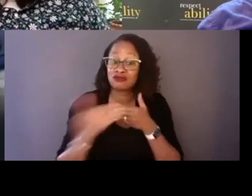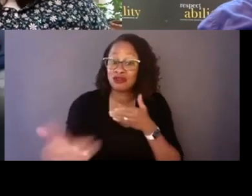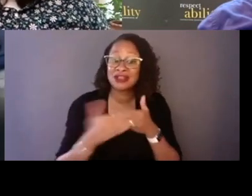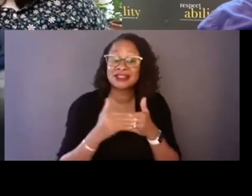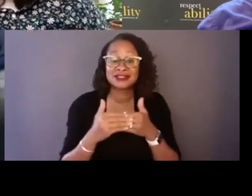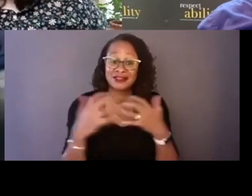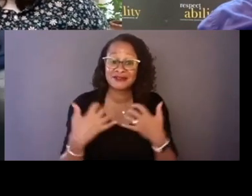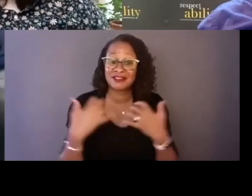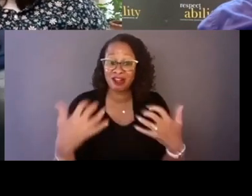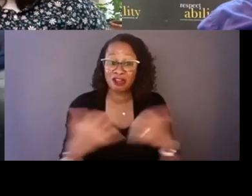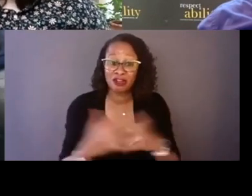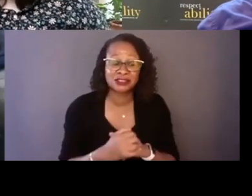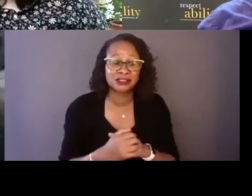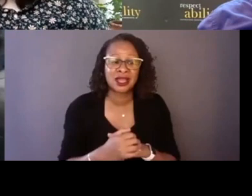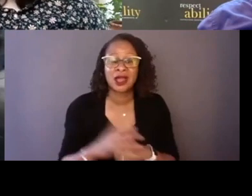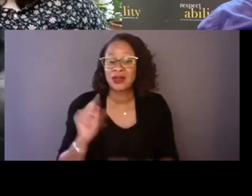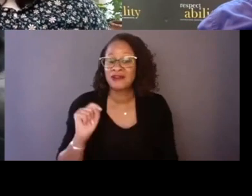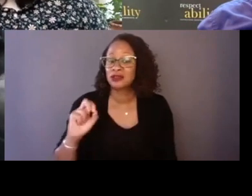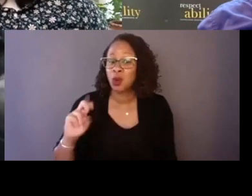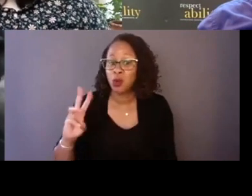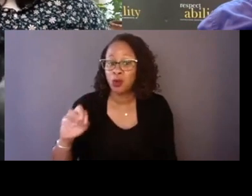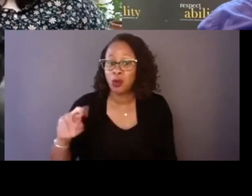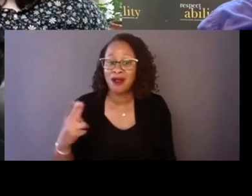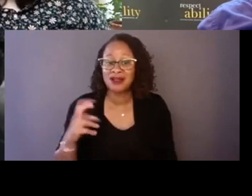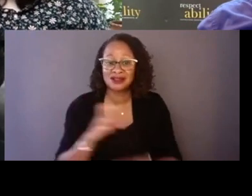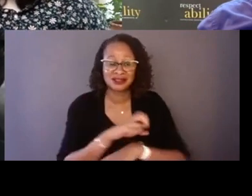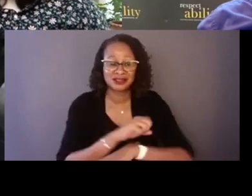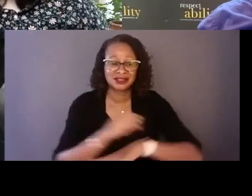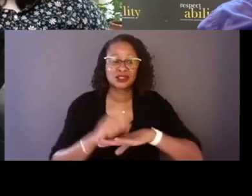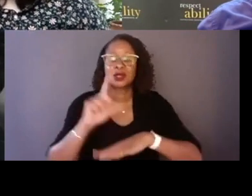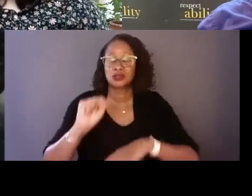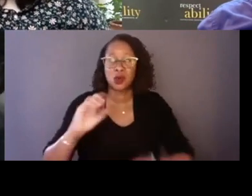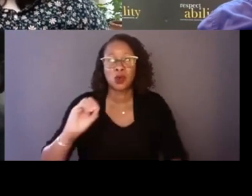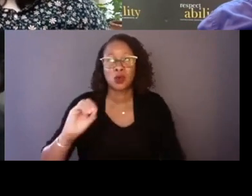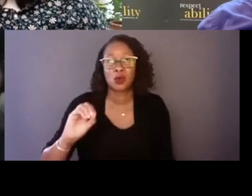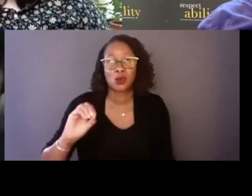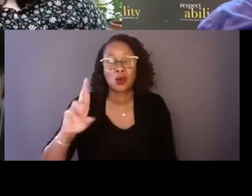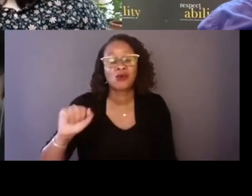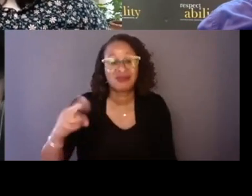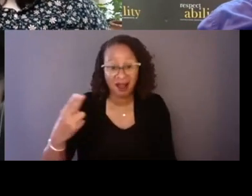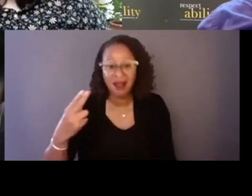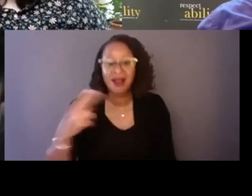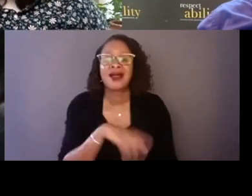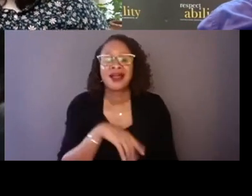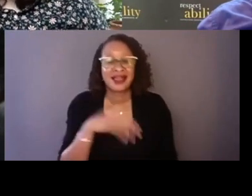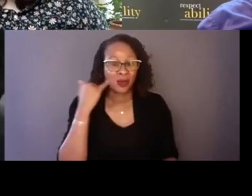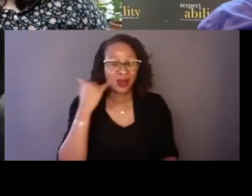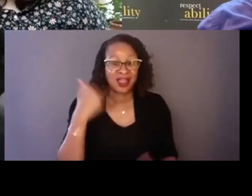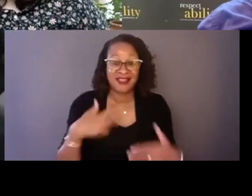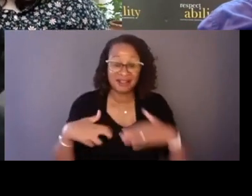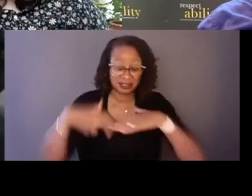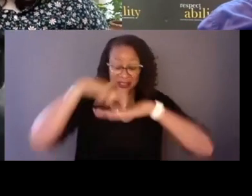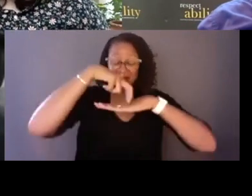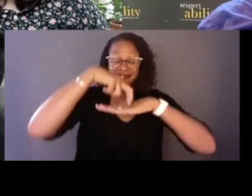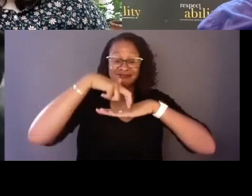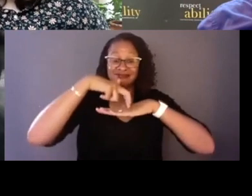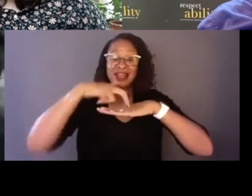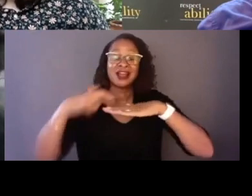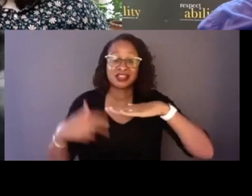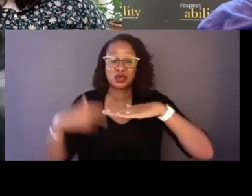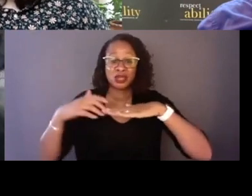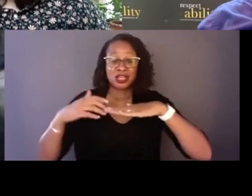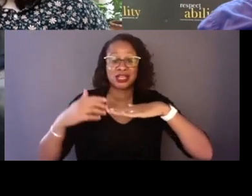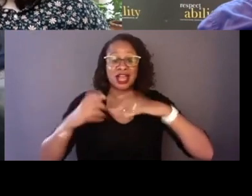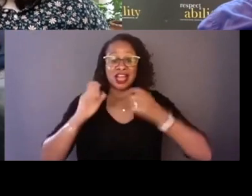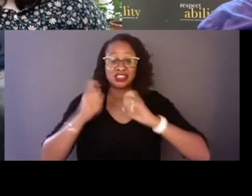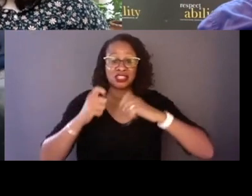stand that goes up and down. So if you're reading from the Torah, and you're a person in a wheelchair or a young kid, you can adjust the